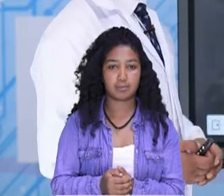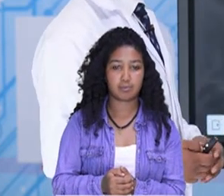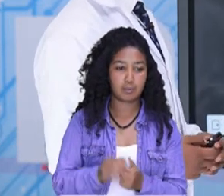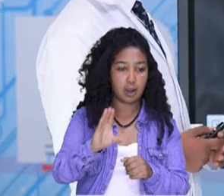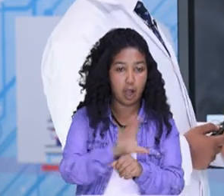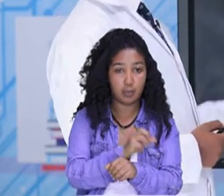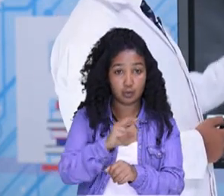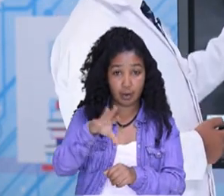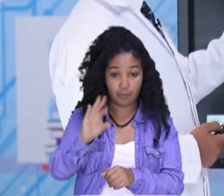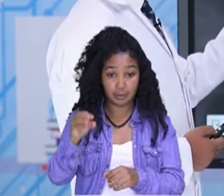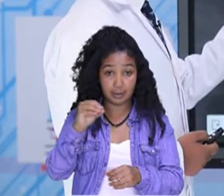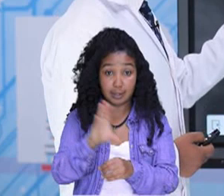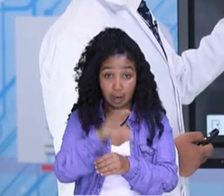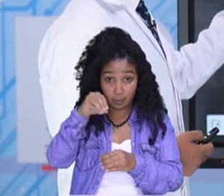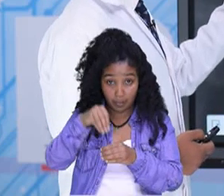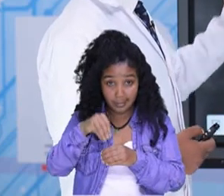Ribosomes are found in the cytoplasm.